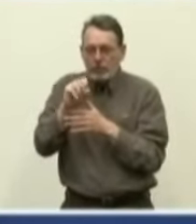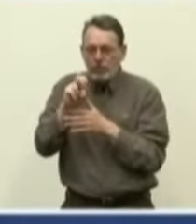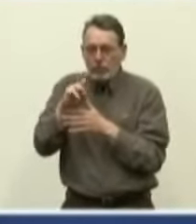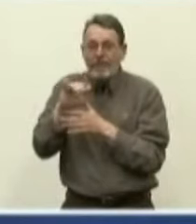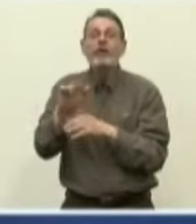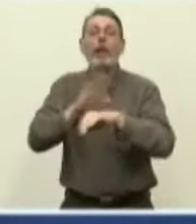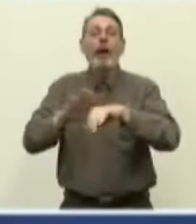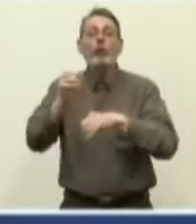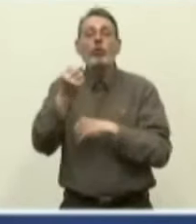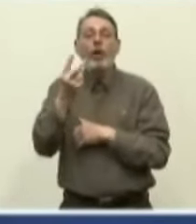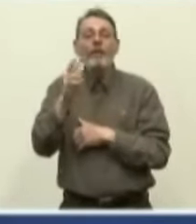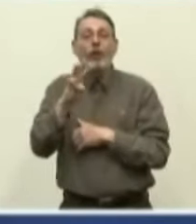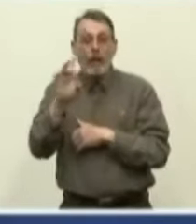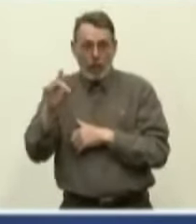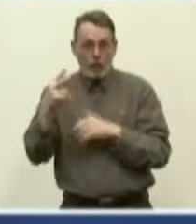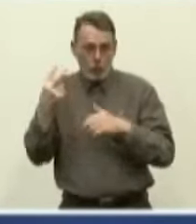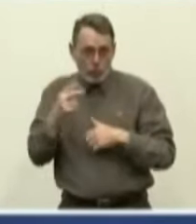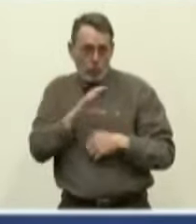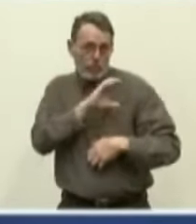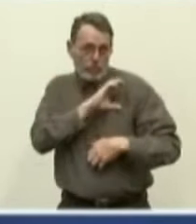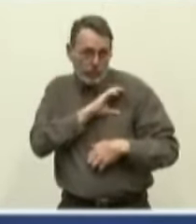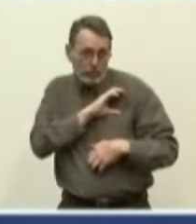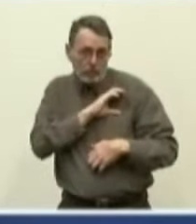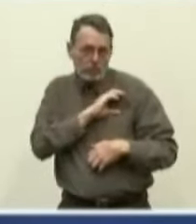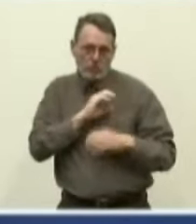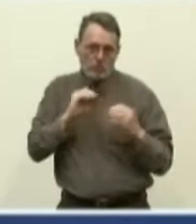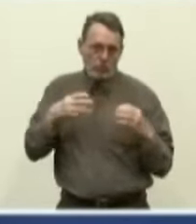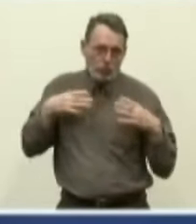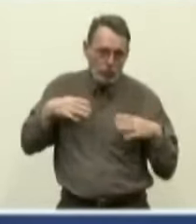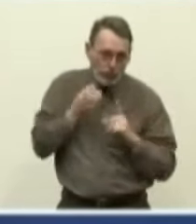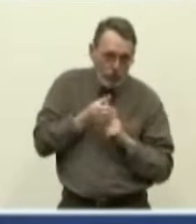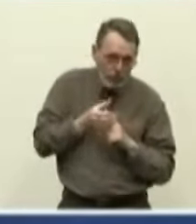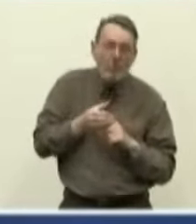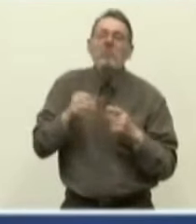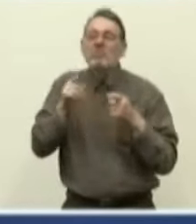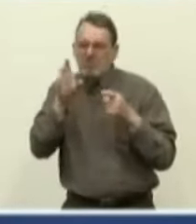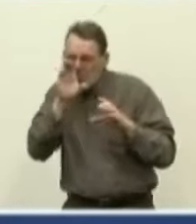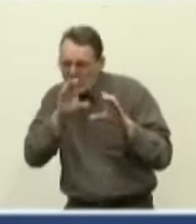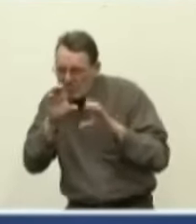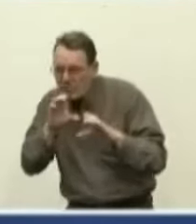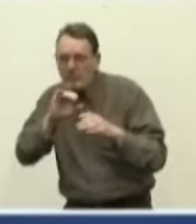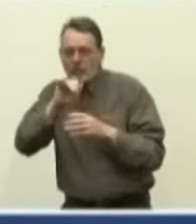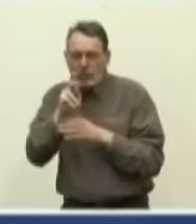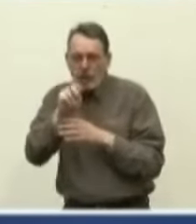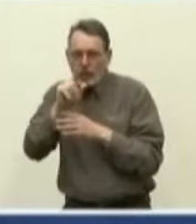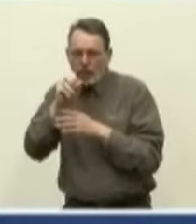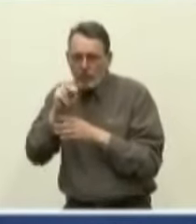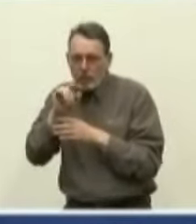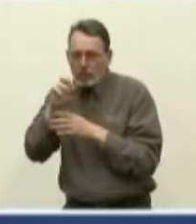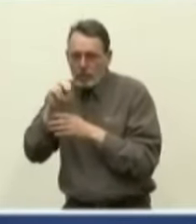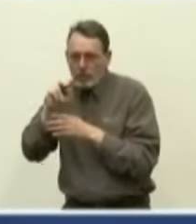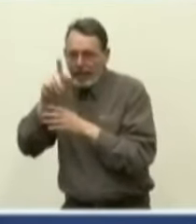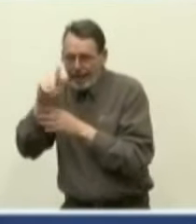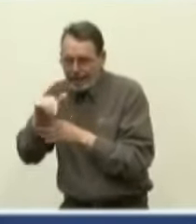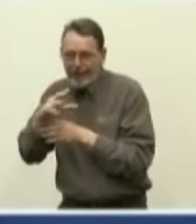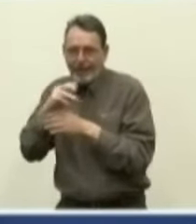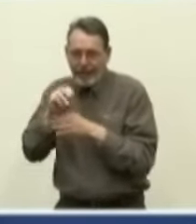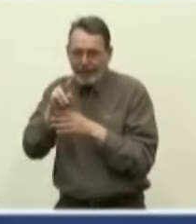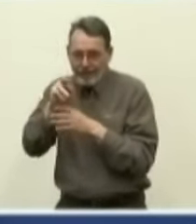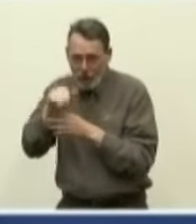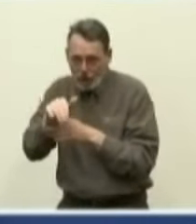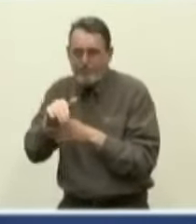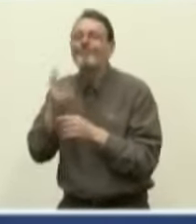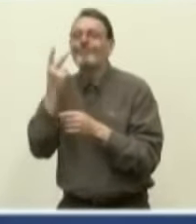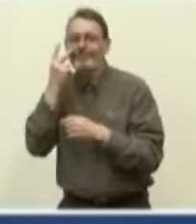two plainclothes officers, while searching the area of Jack London Alley and Varney Place, observed the vehicle. The Mitsubishi